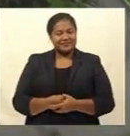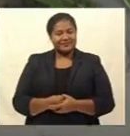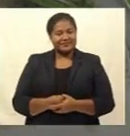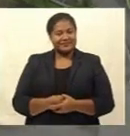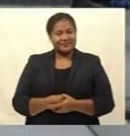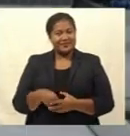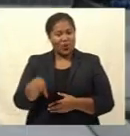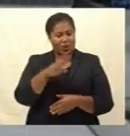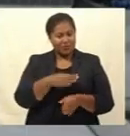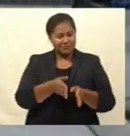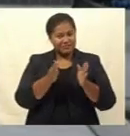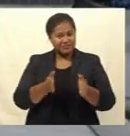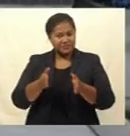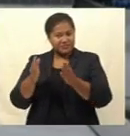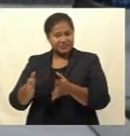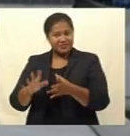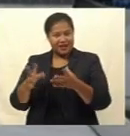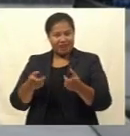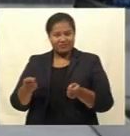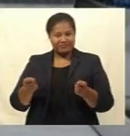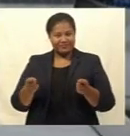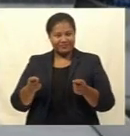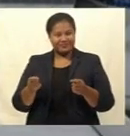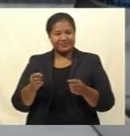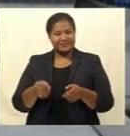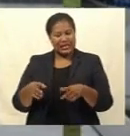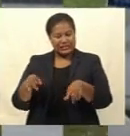All containment areas maintained.